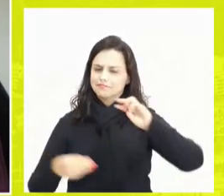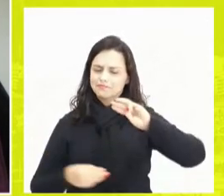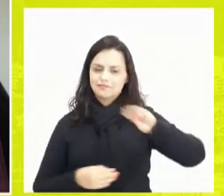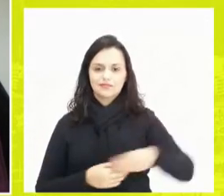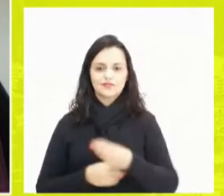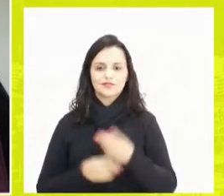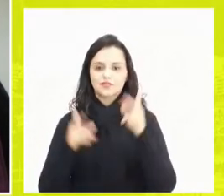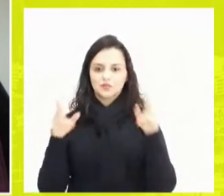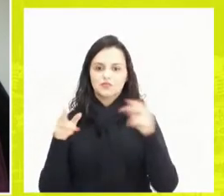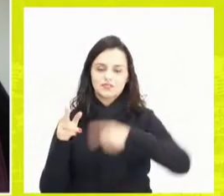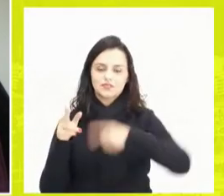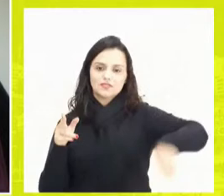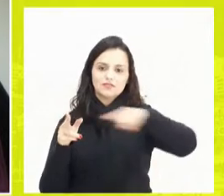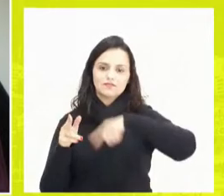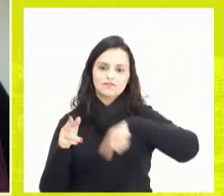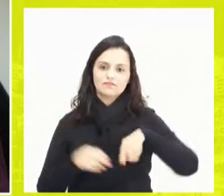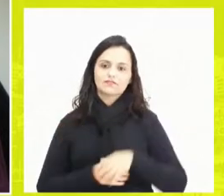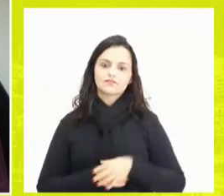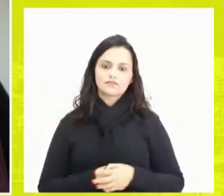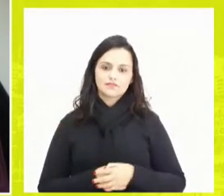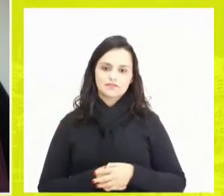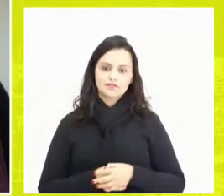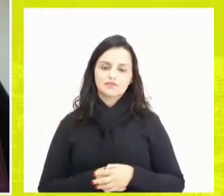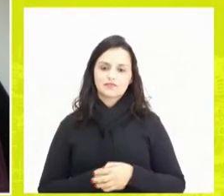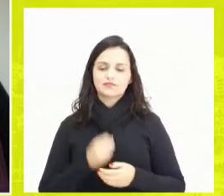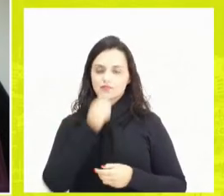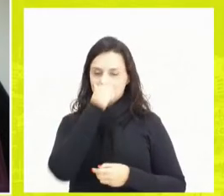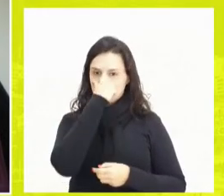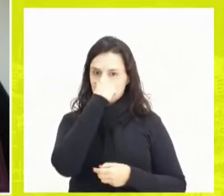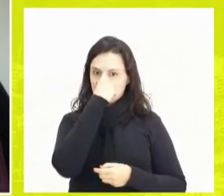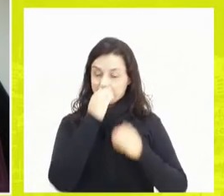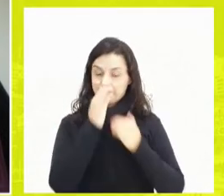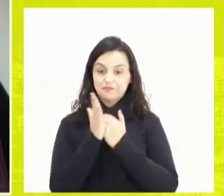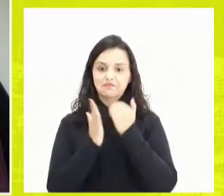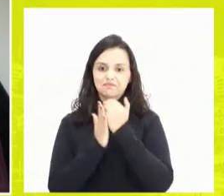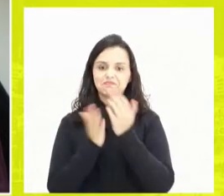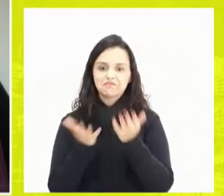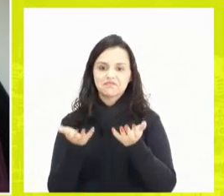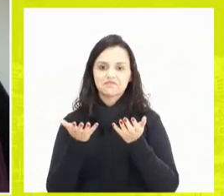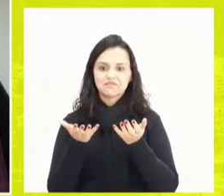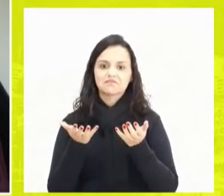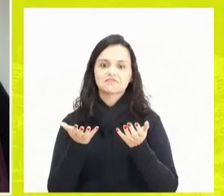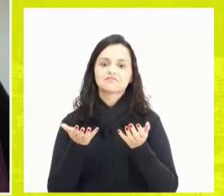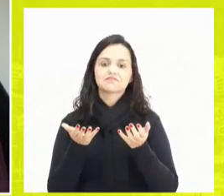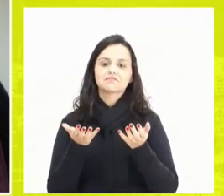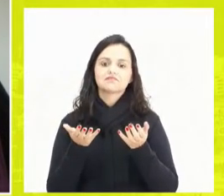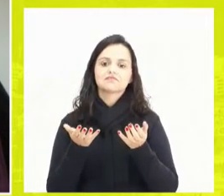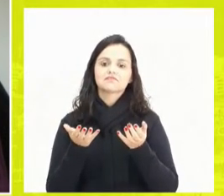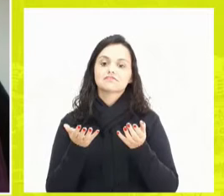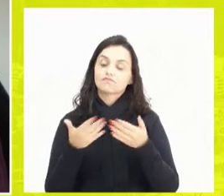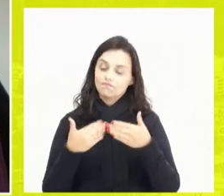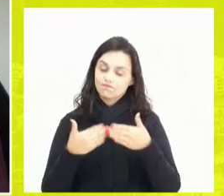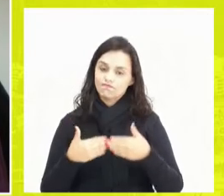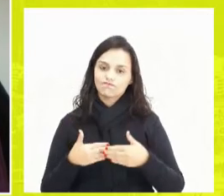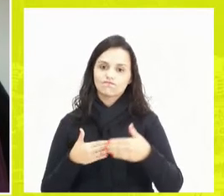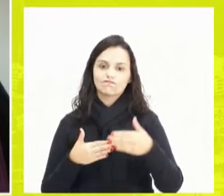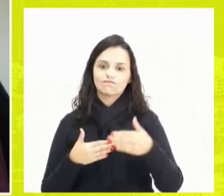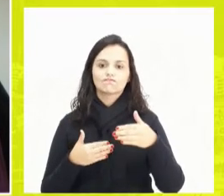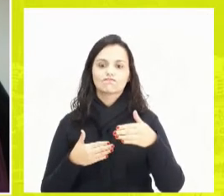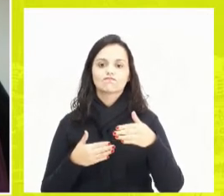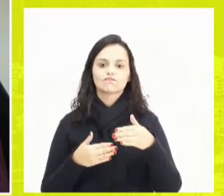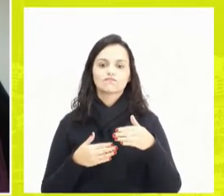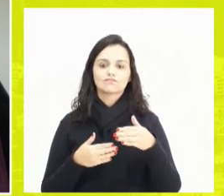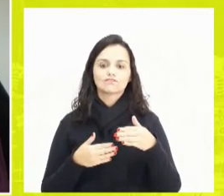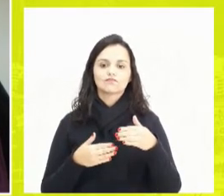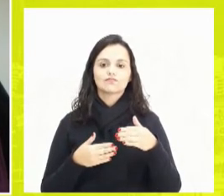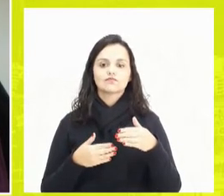more people we have the more we're going to be able to lessen the effects of this